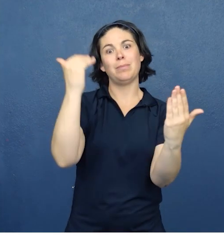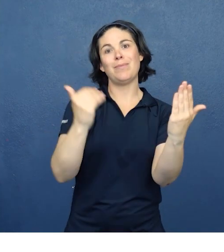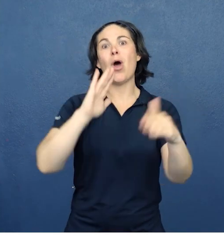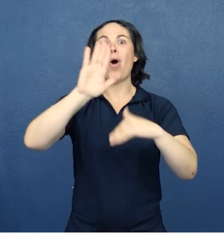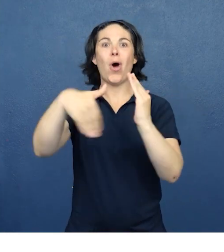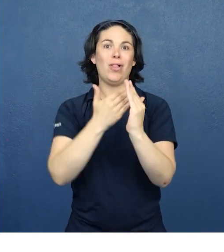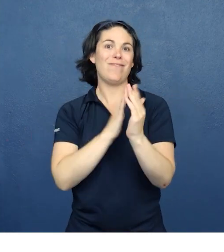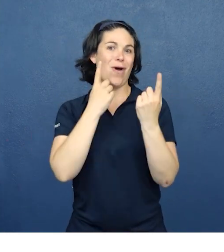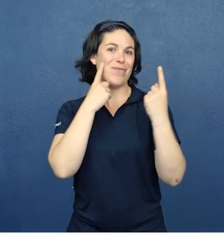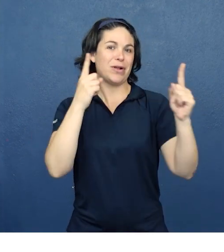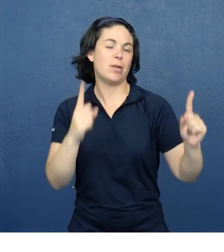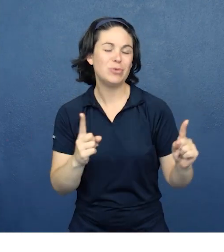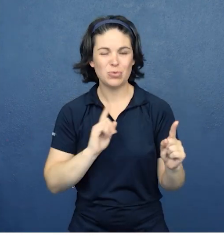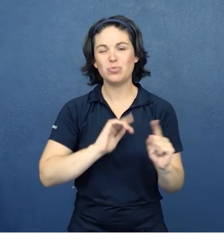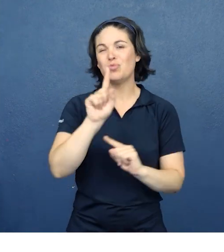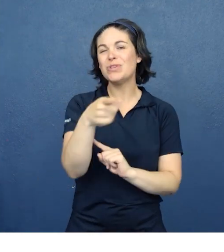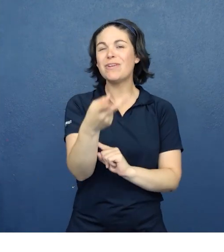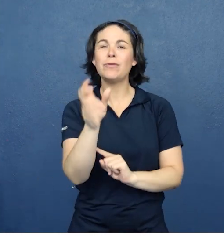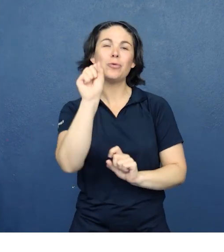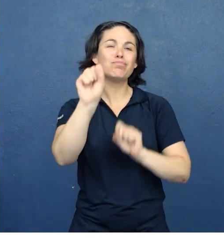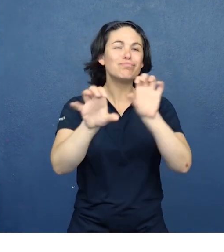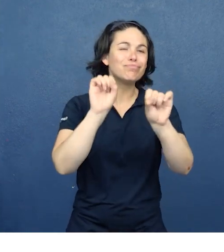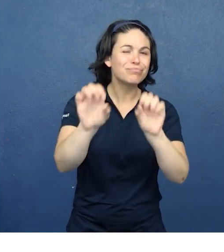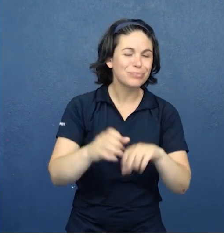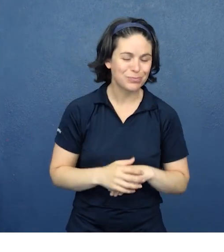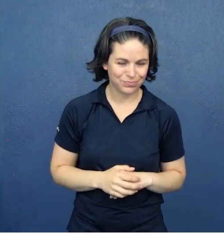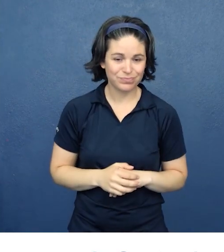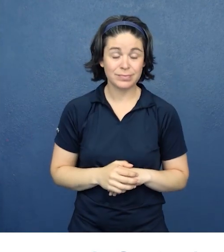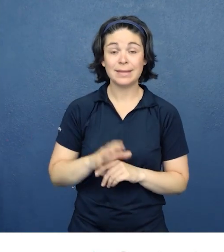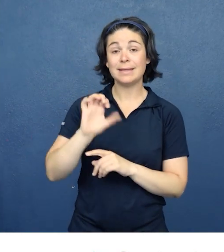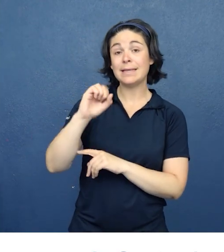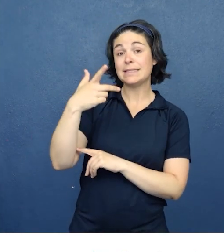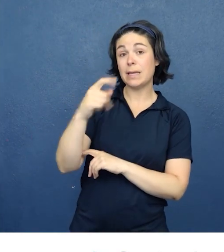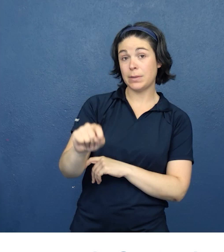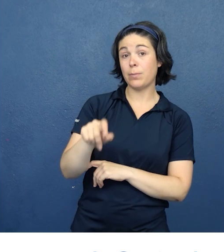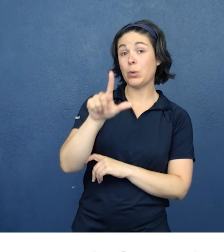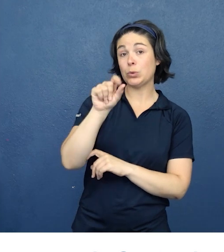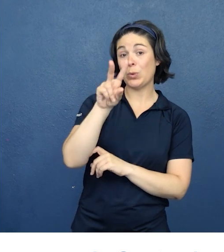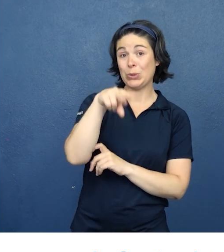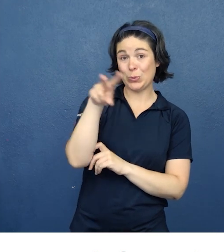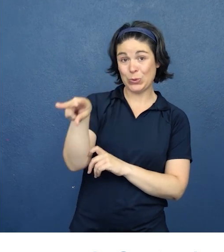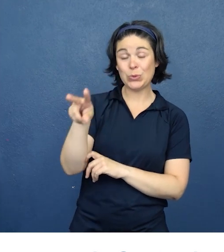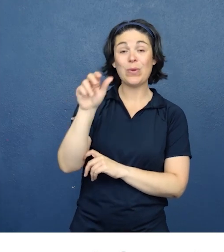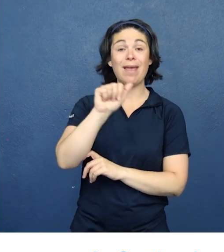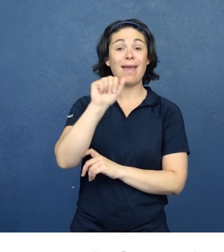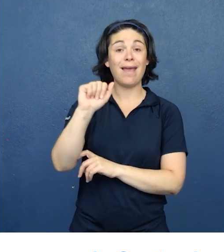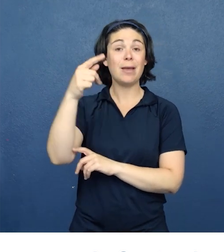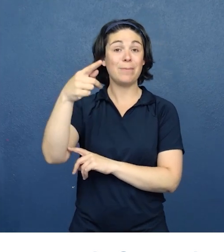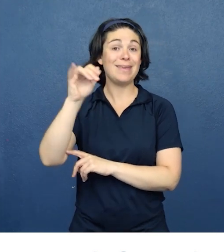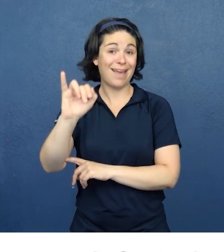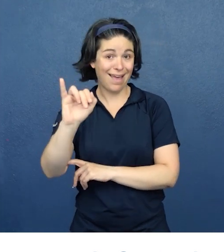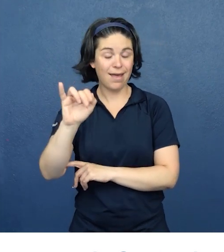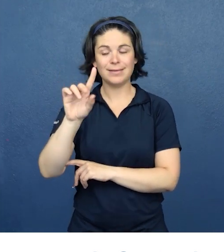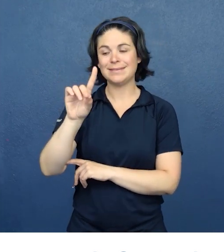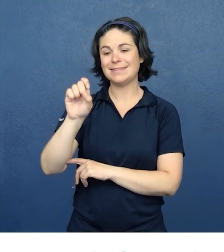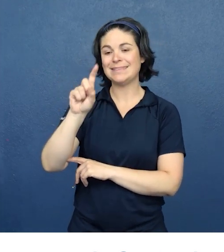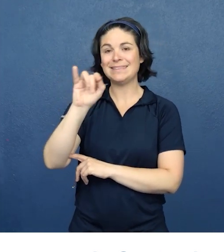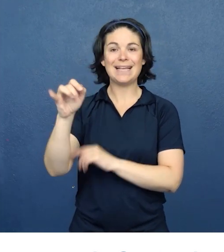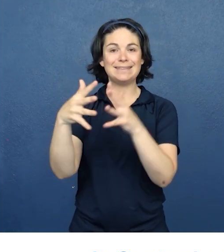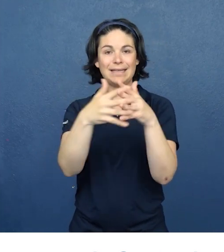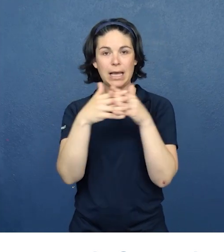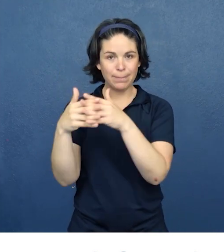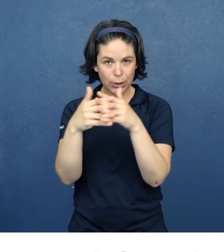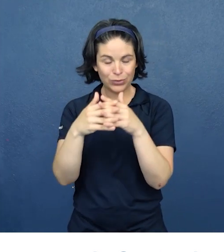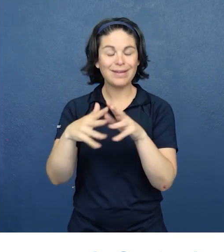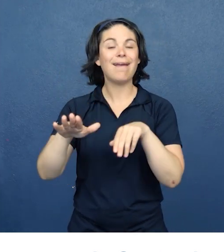accomplishment. These are some of the highlights of the achievements. In September 22, the Asian Pacific Islander, Desi American,